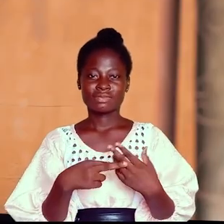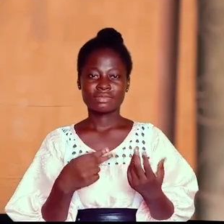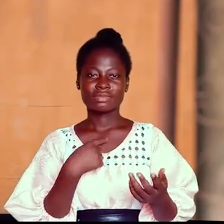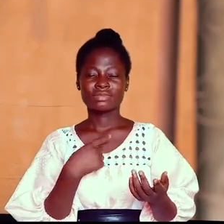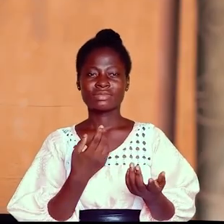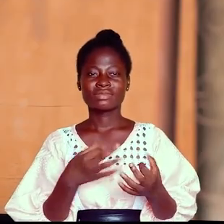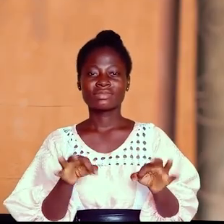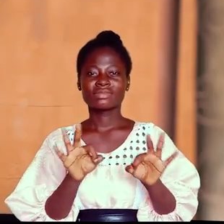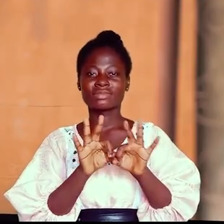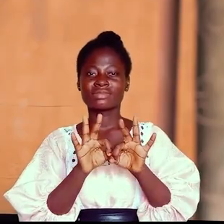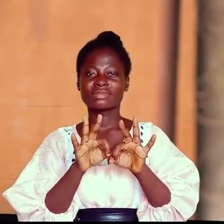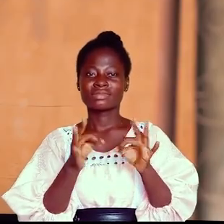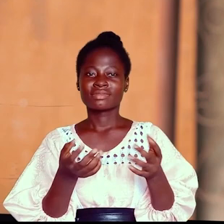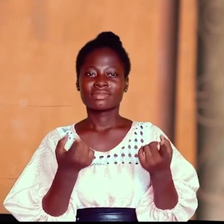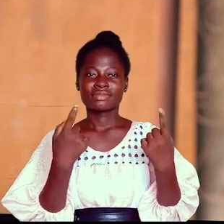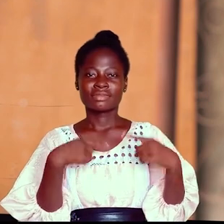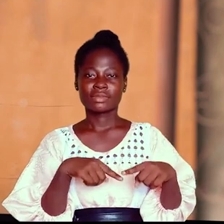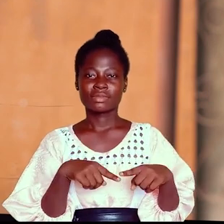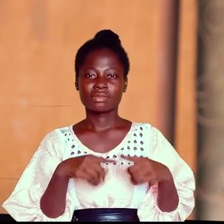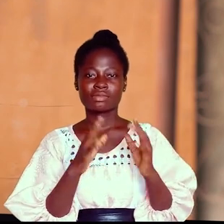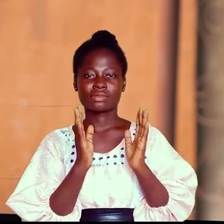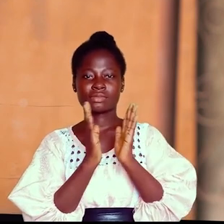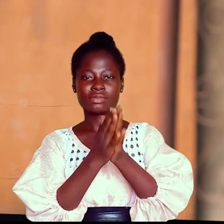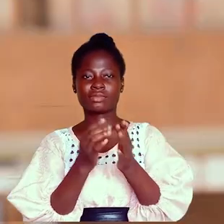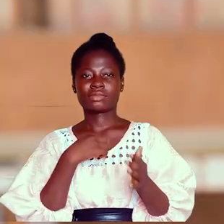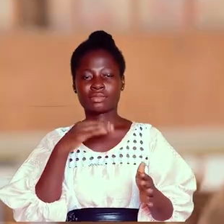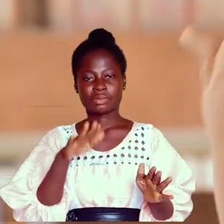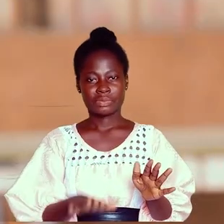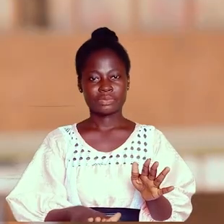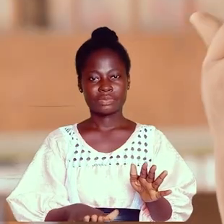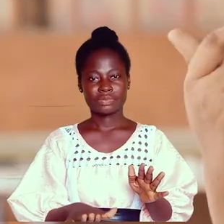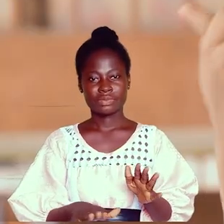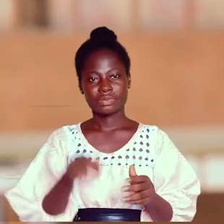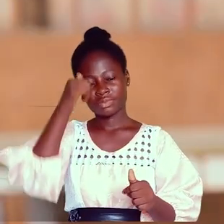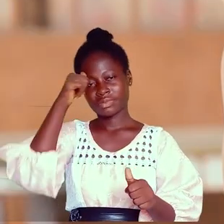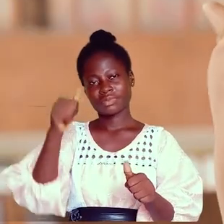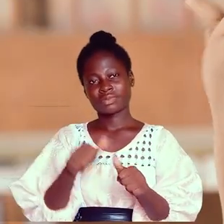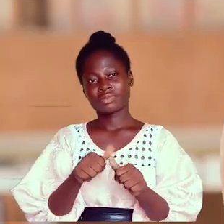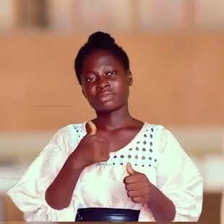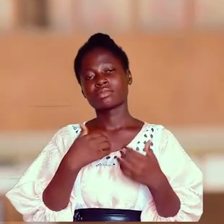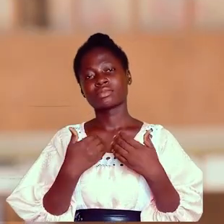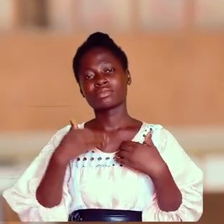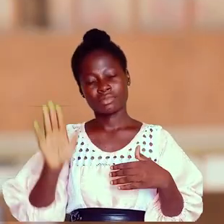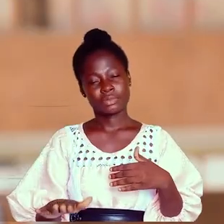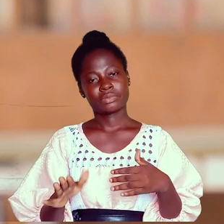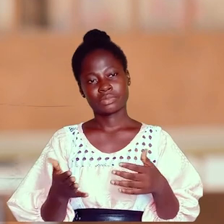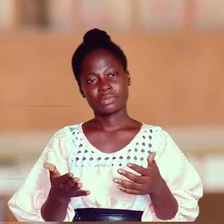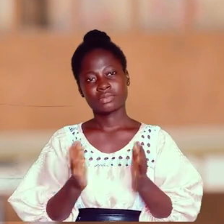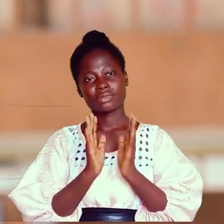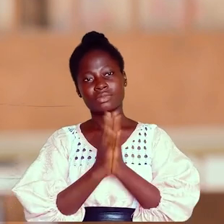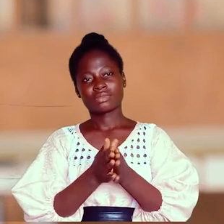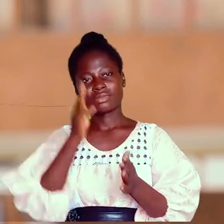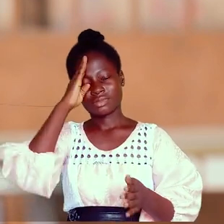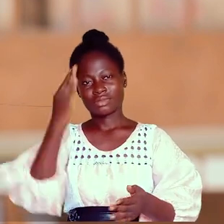when my family comes like that, I used to ask of my child. Though I relapsed, I still remember that I have a child. So I've